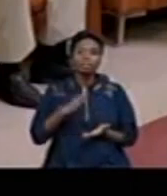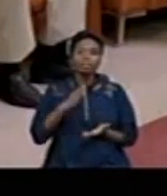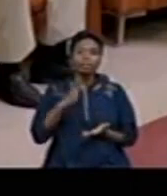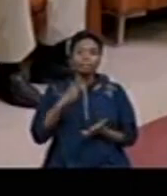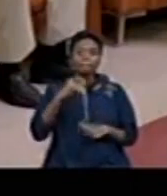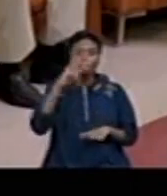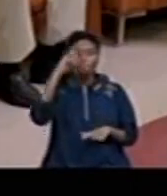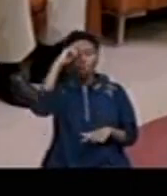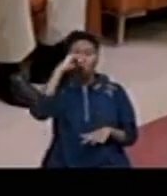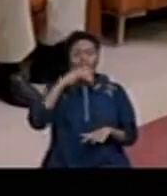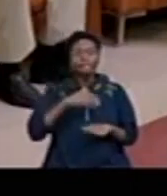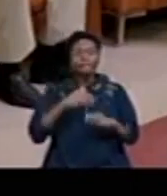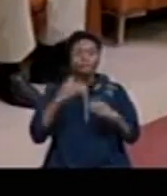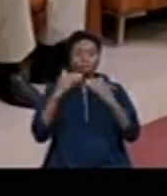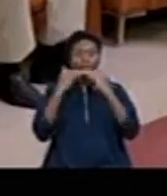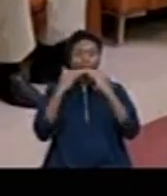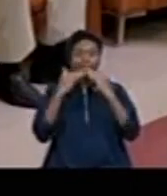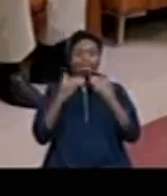Blessings and glory.